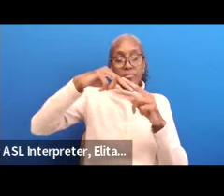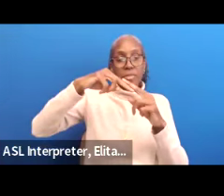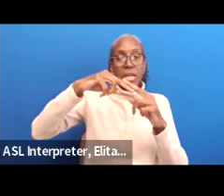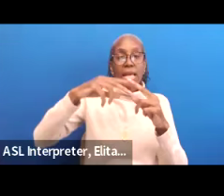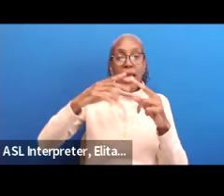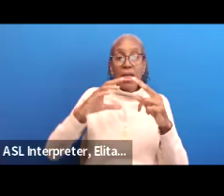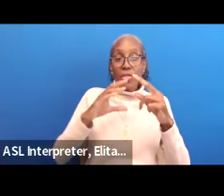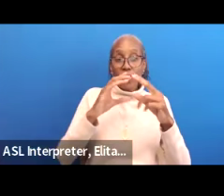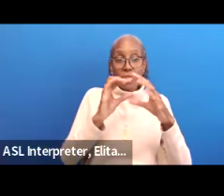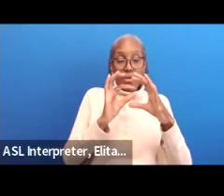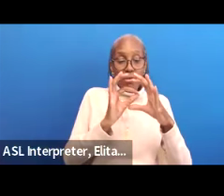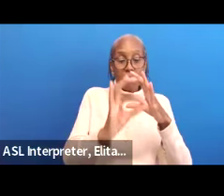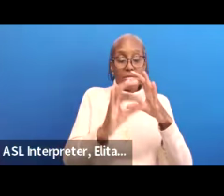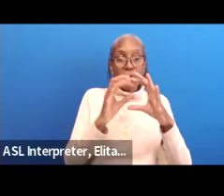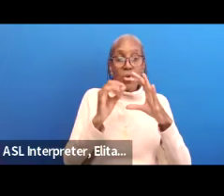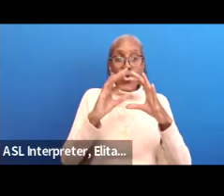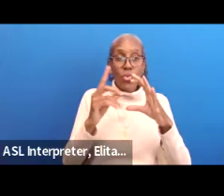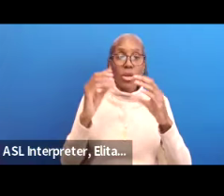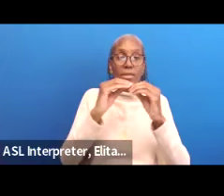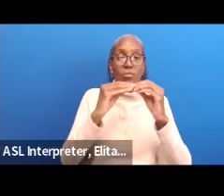spinal cord more room.